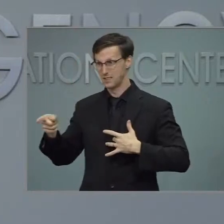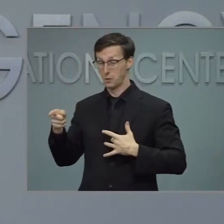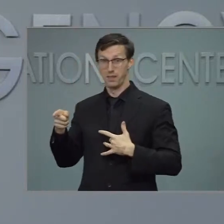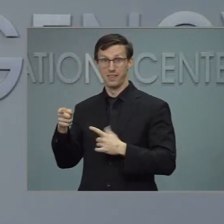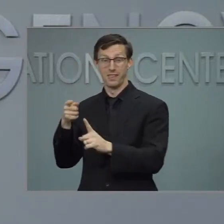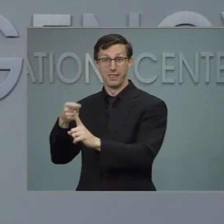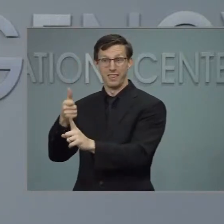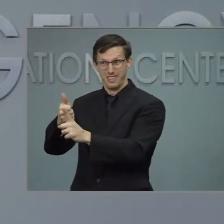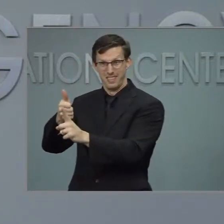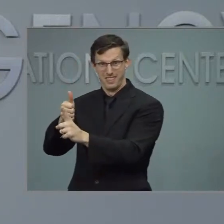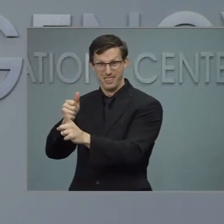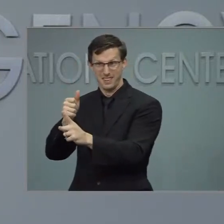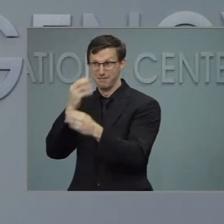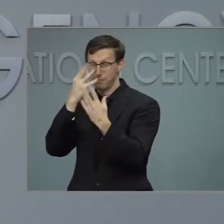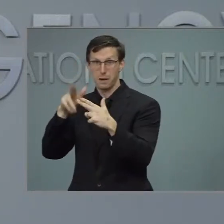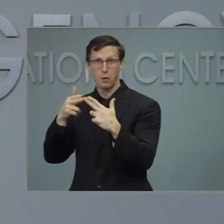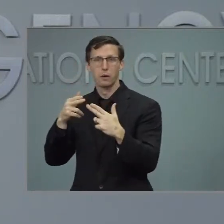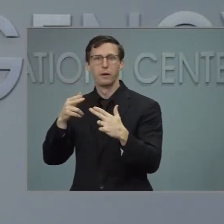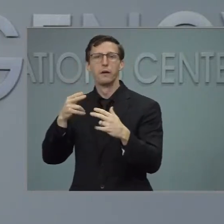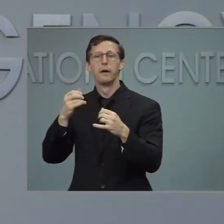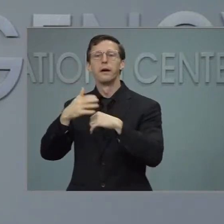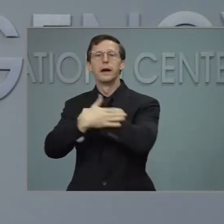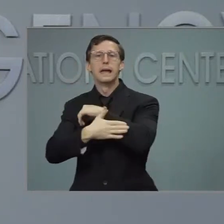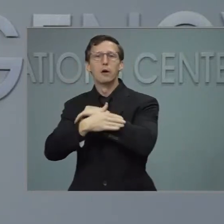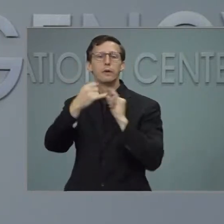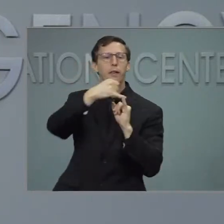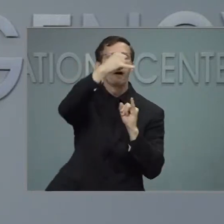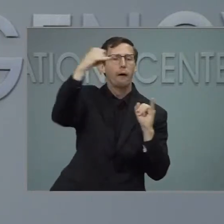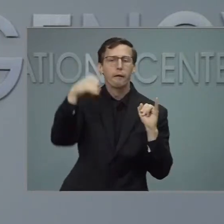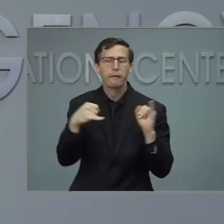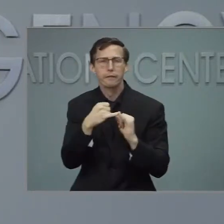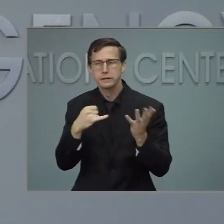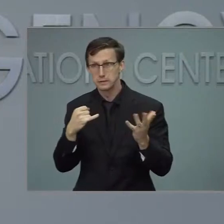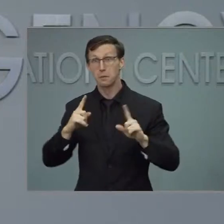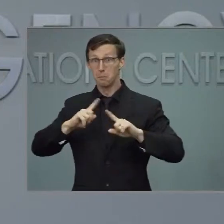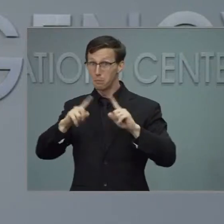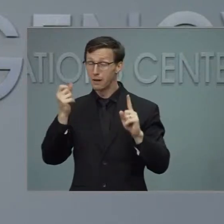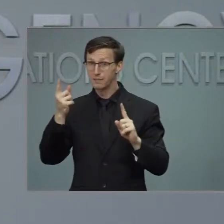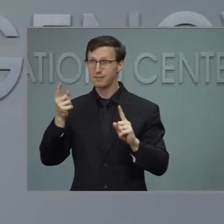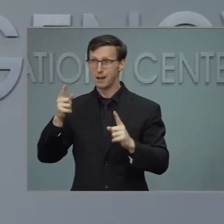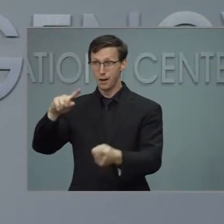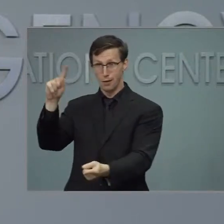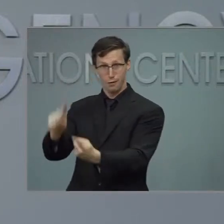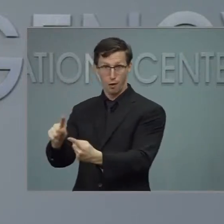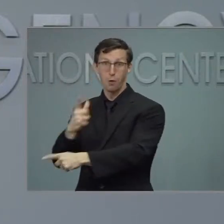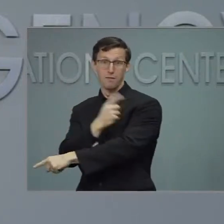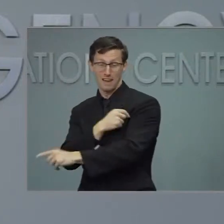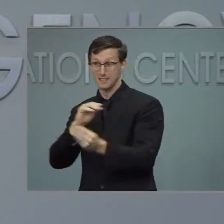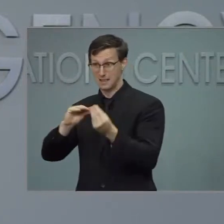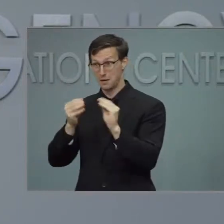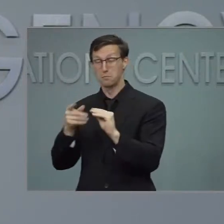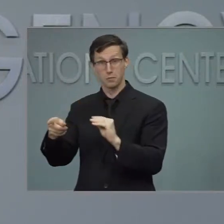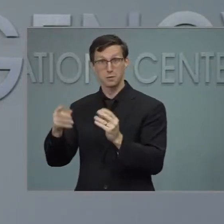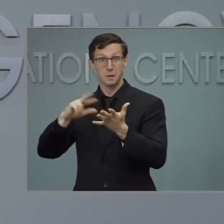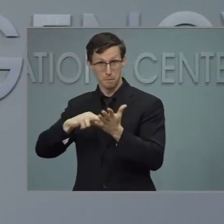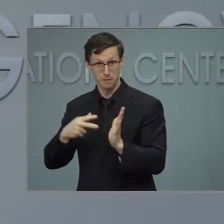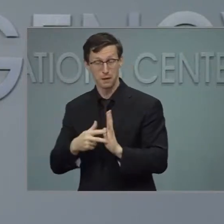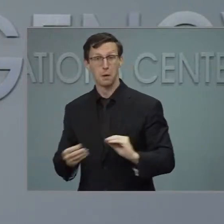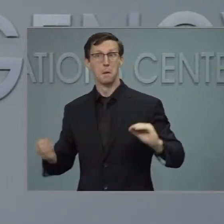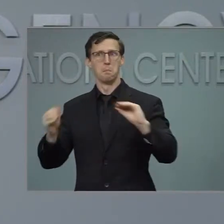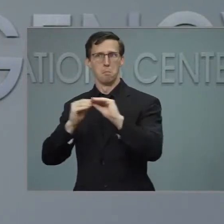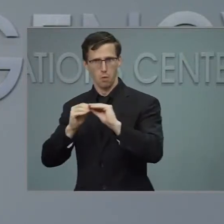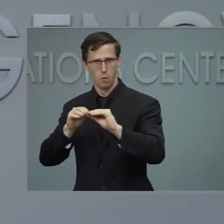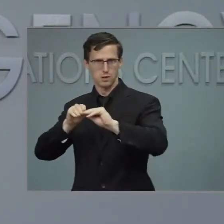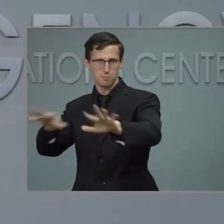low vaccination rates. And that is what we are very much focused on. Areas of our state where we see lower vaccination rates, we already see